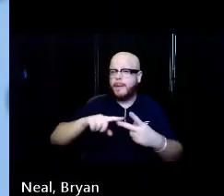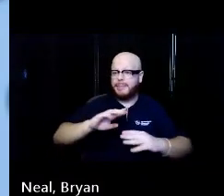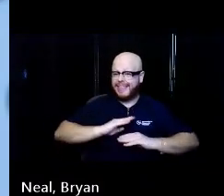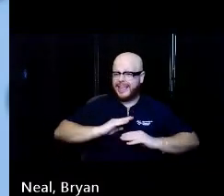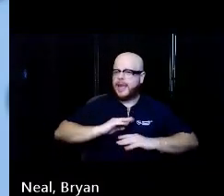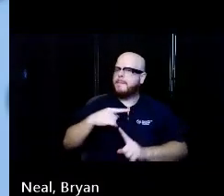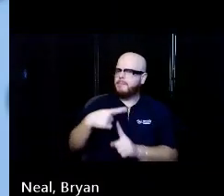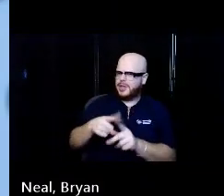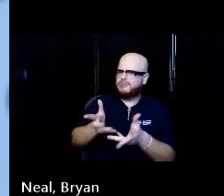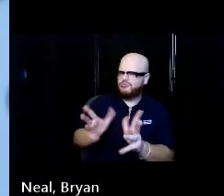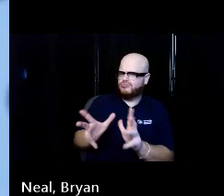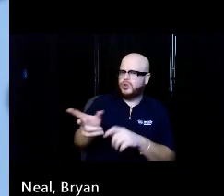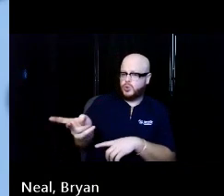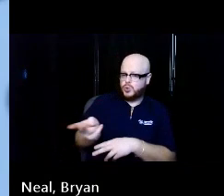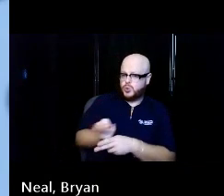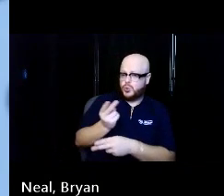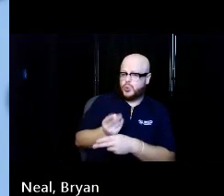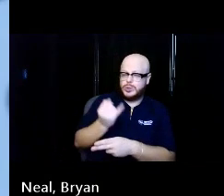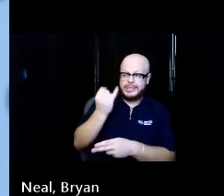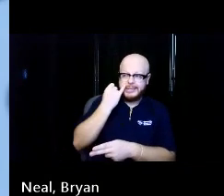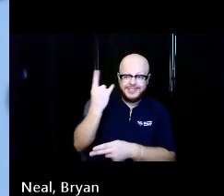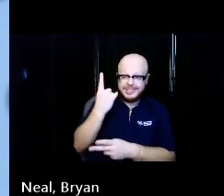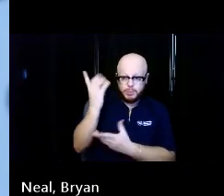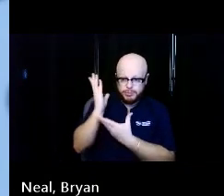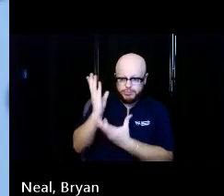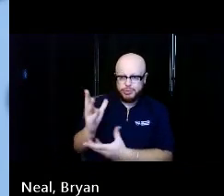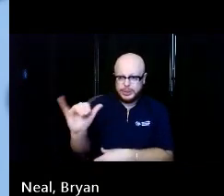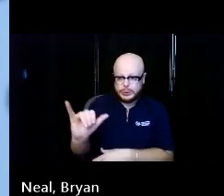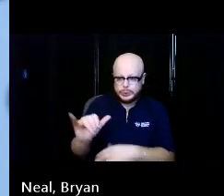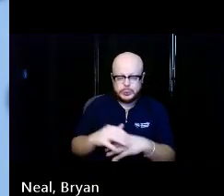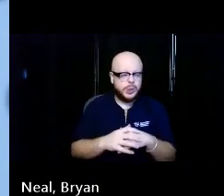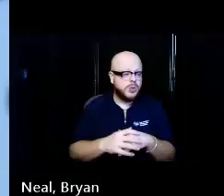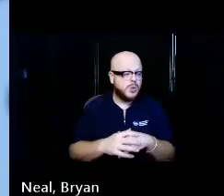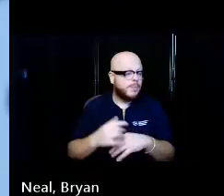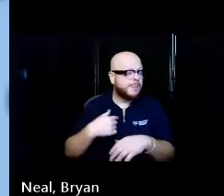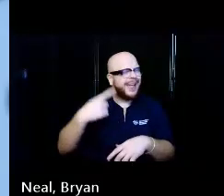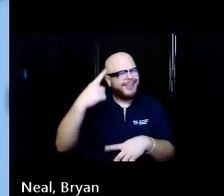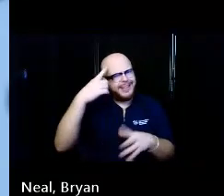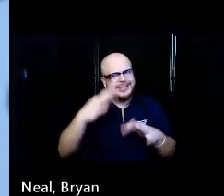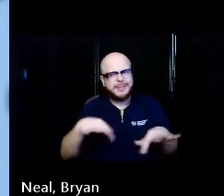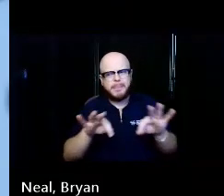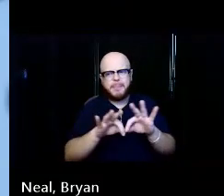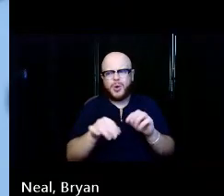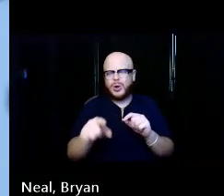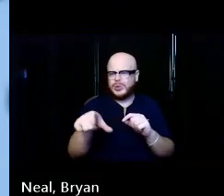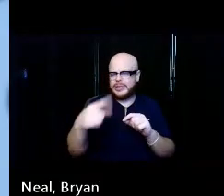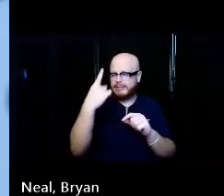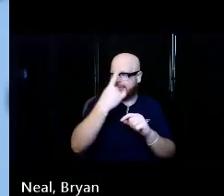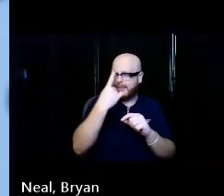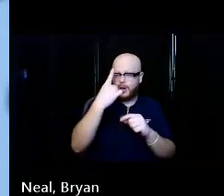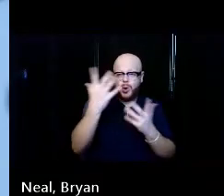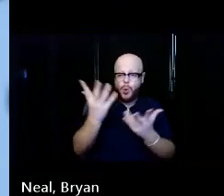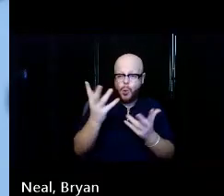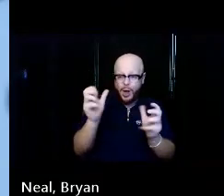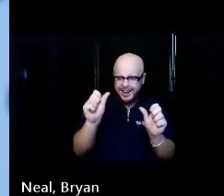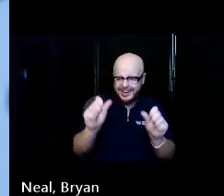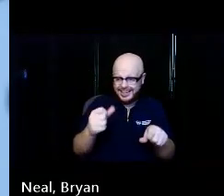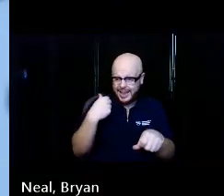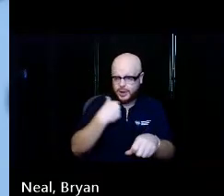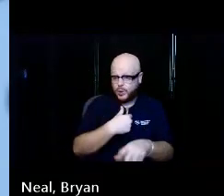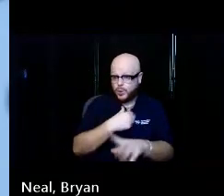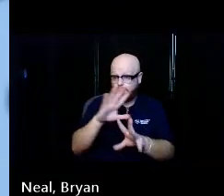So those are some ideas, and I would say just the key is to think about, what can you provide for everyone that would be adjustable, and then